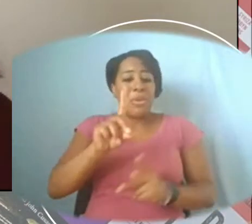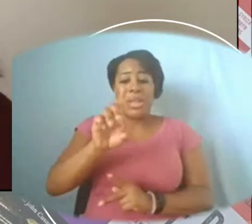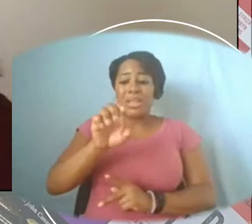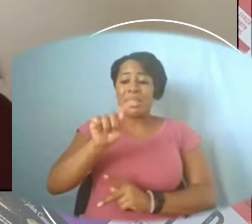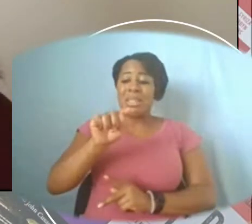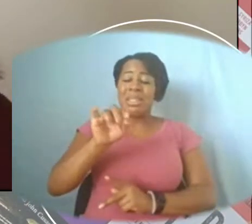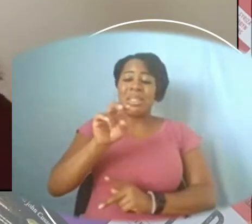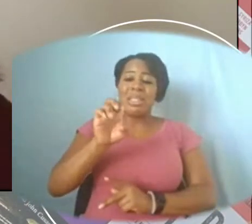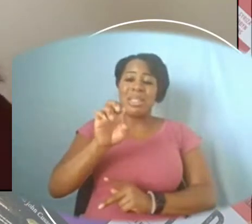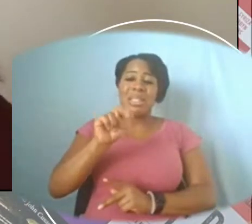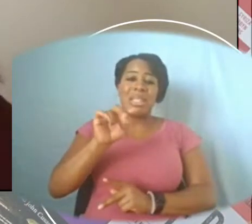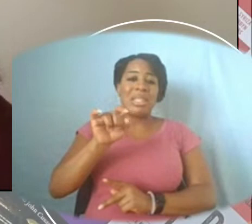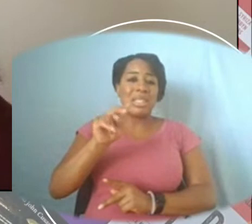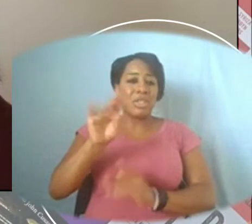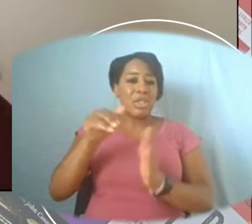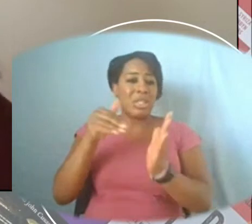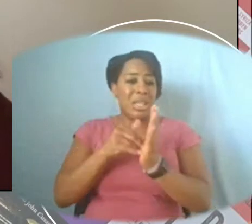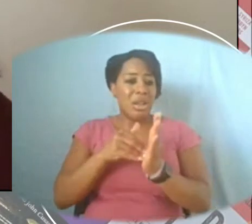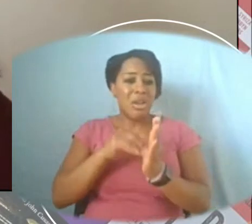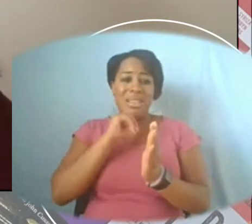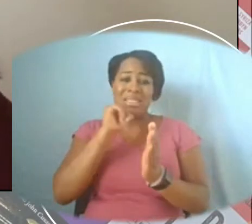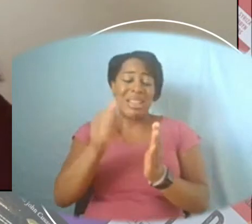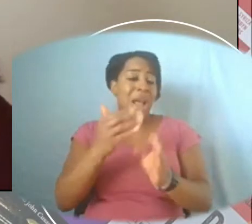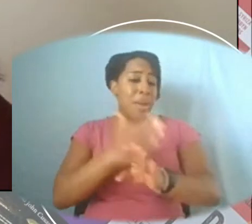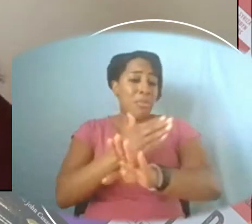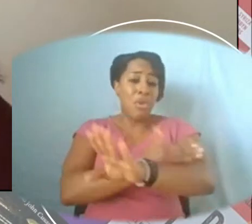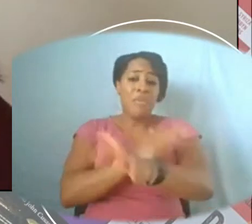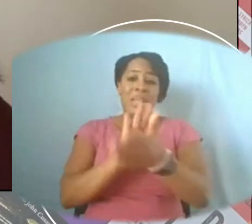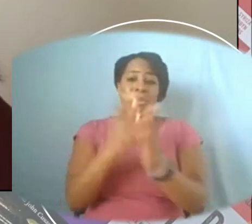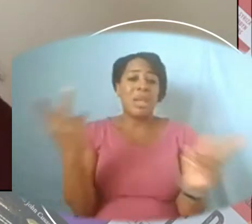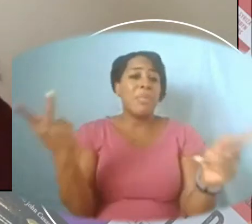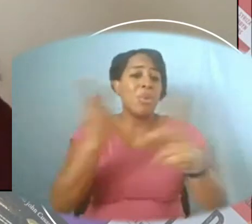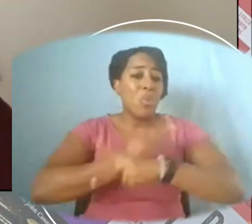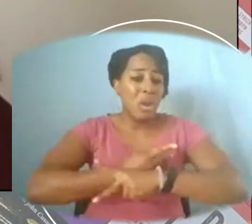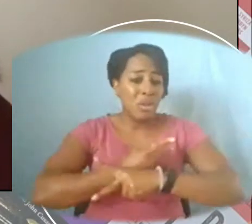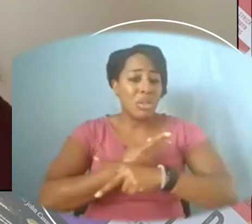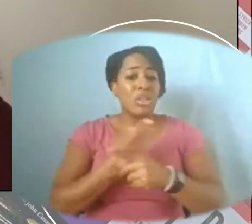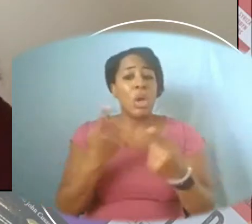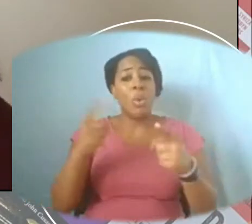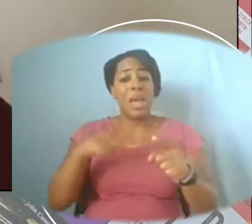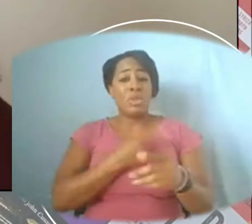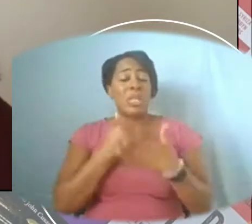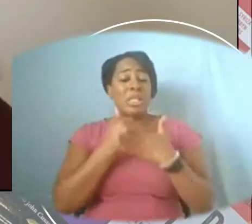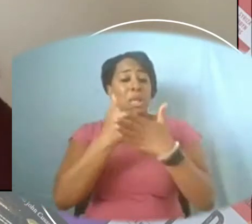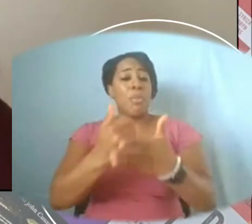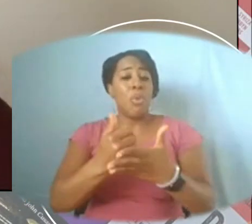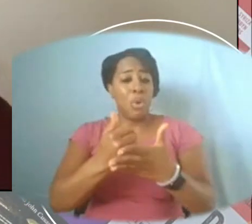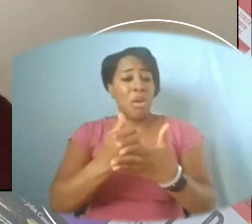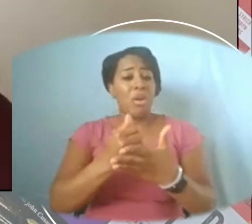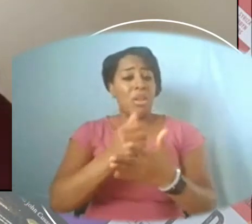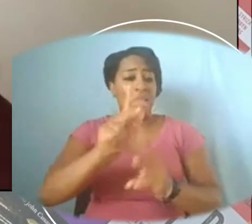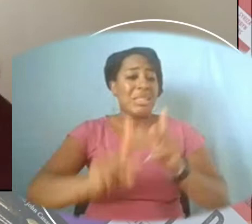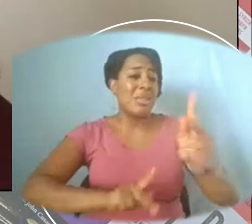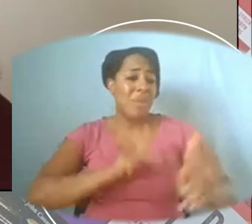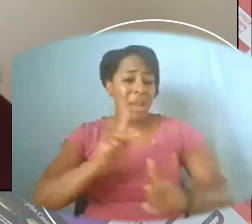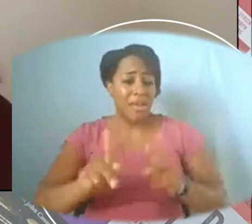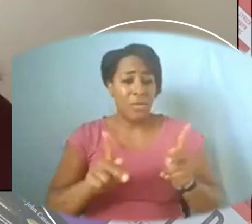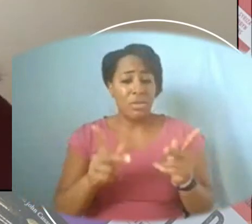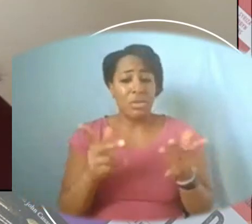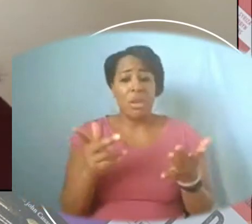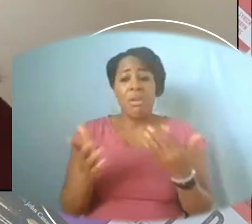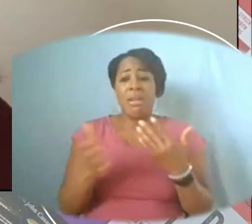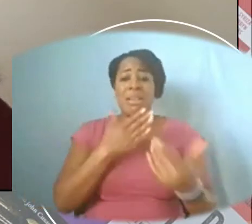better, unfortunately, it's getting so much worse. And as we support these survivors, whether they're going through the